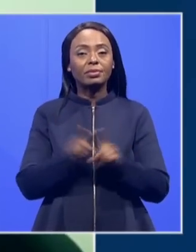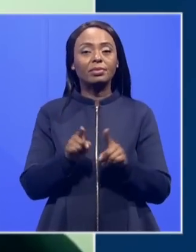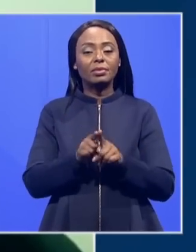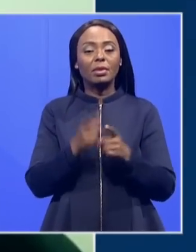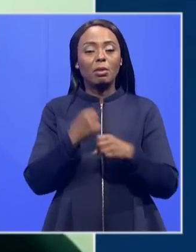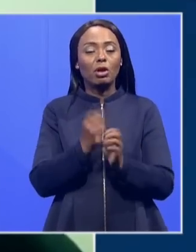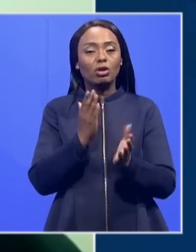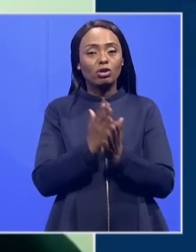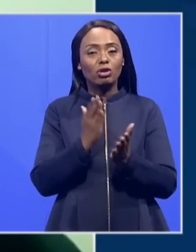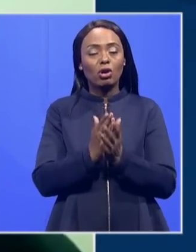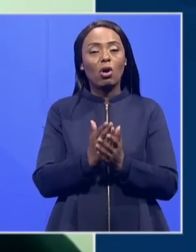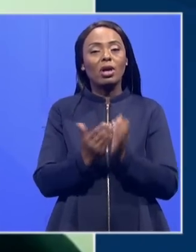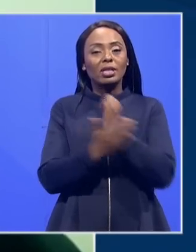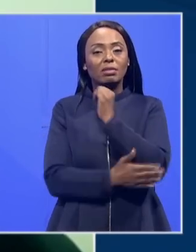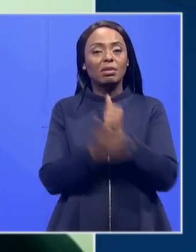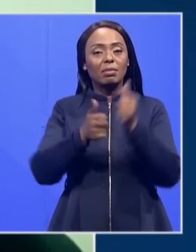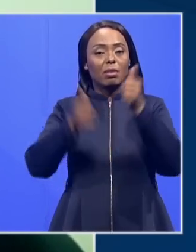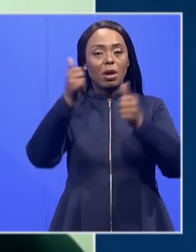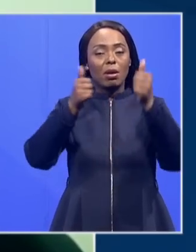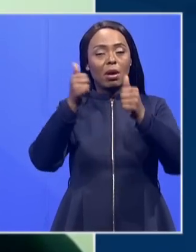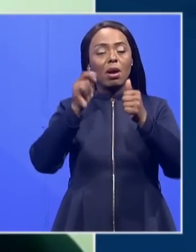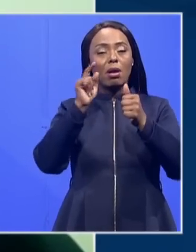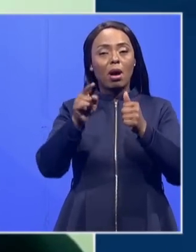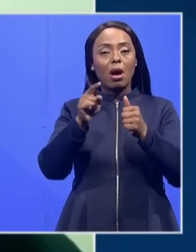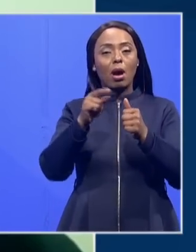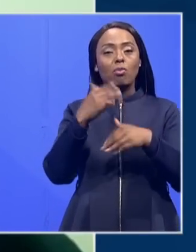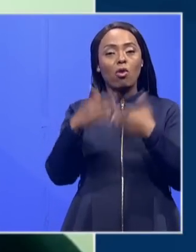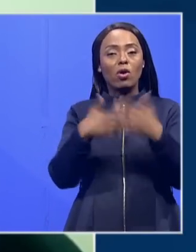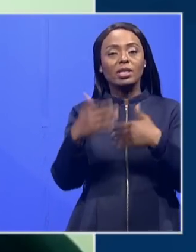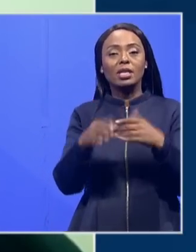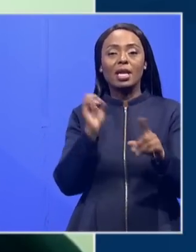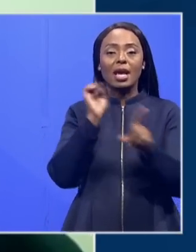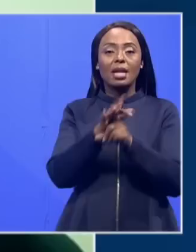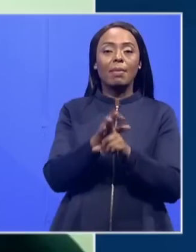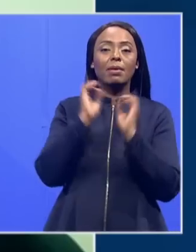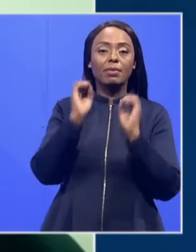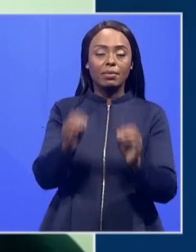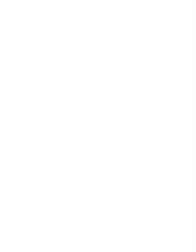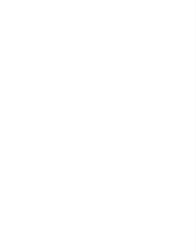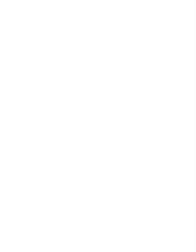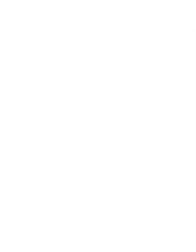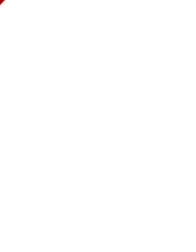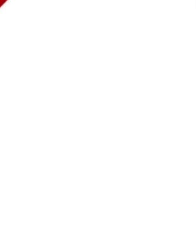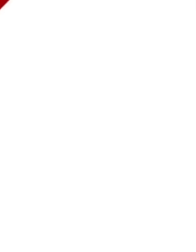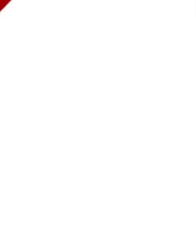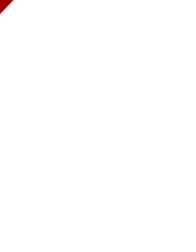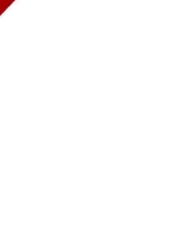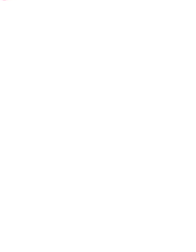diplomatic processes are not interrupted with the evolving geopolitical situation.